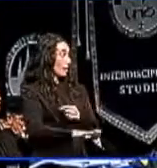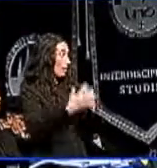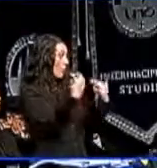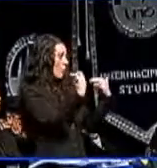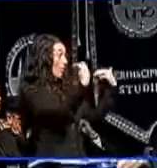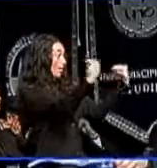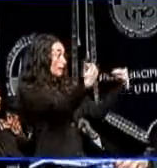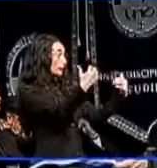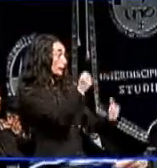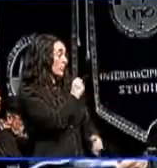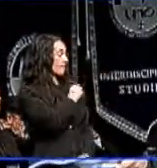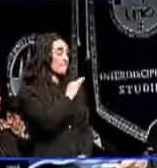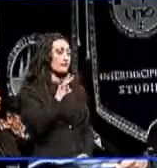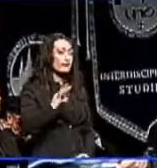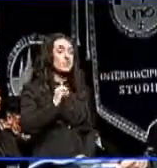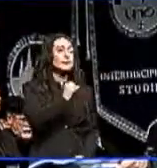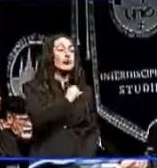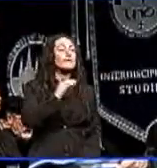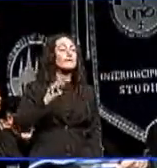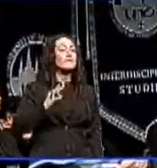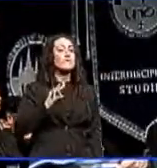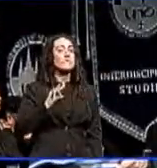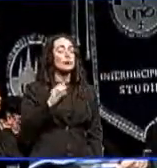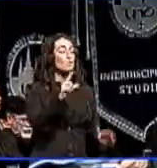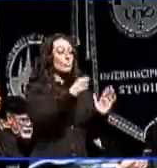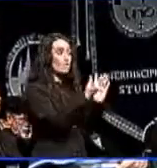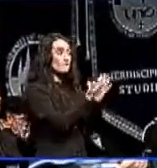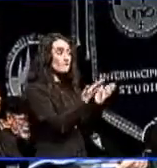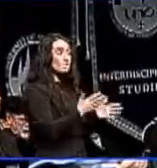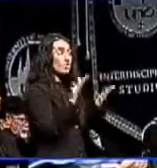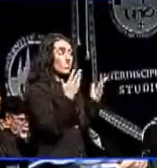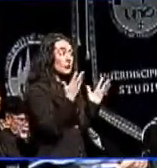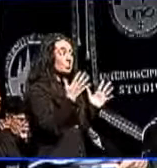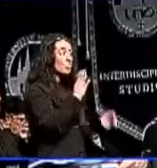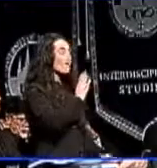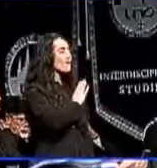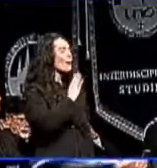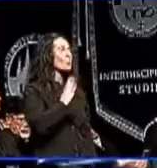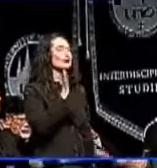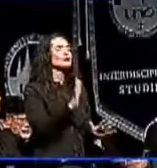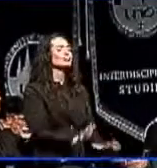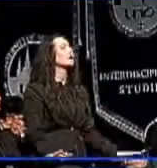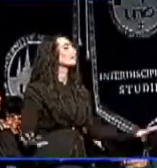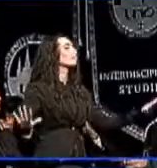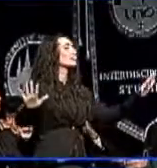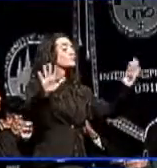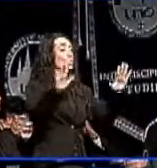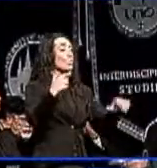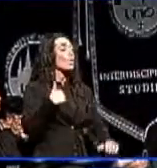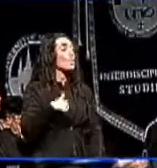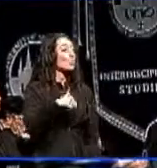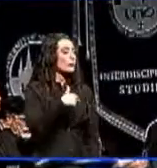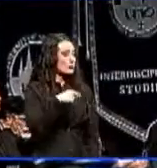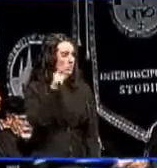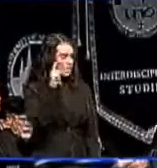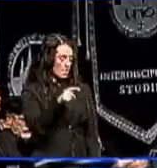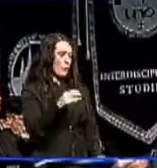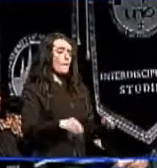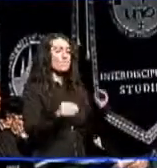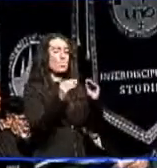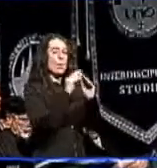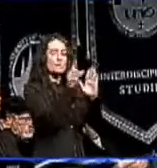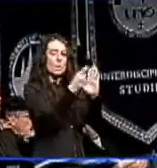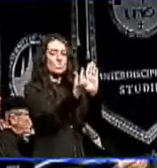this faculty and staff, alumni, and its board everywhere, we need more of these